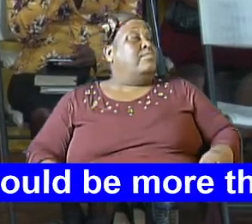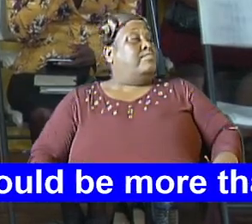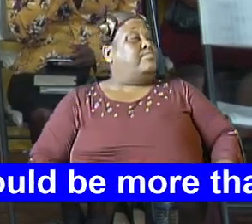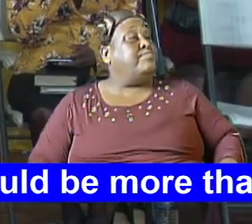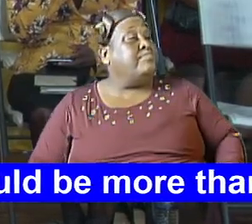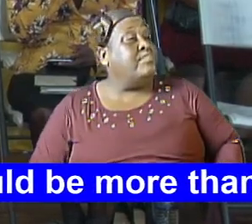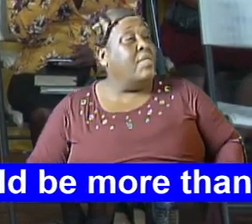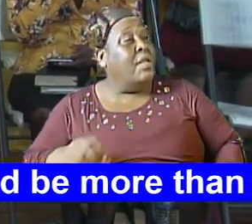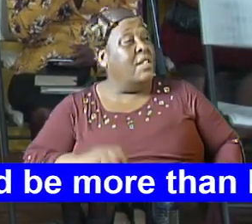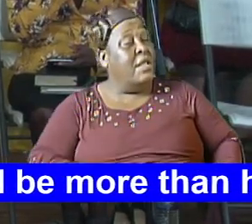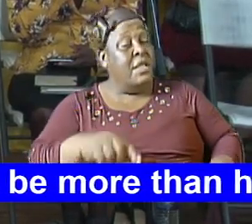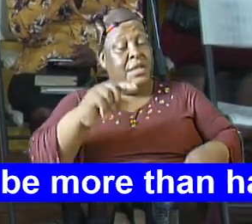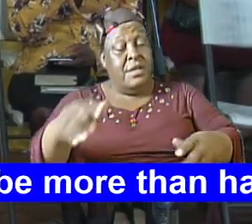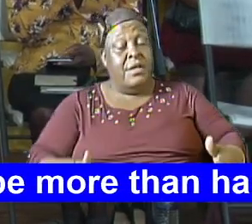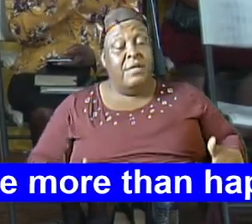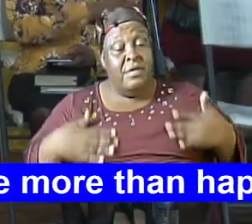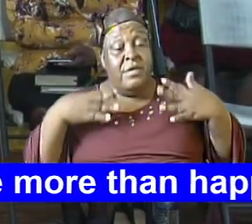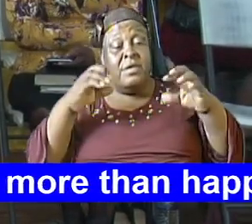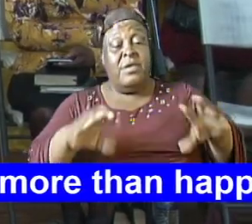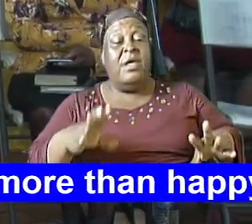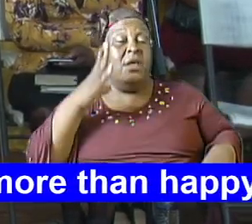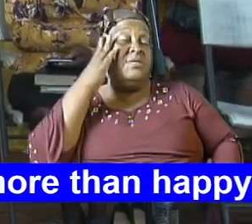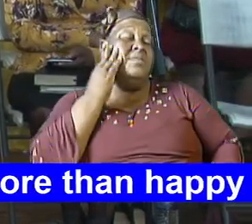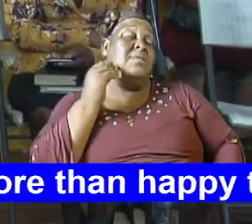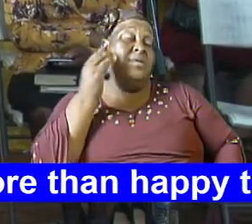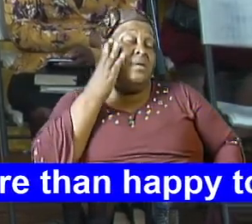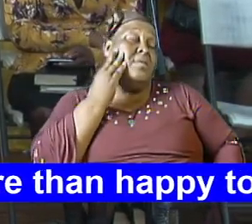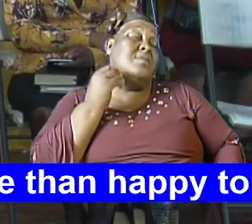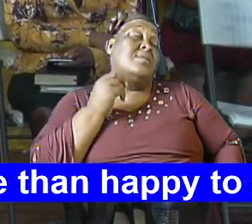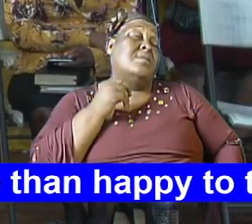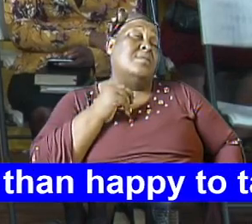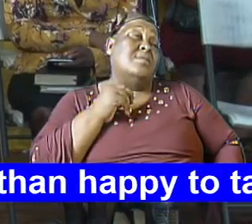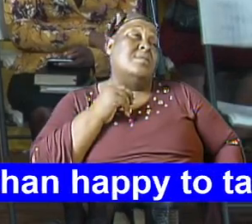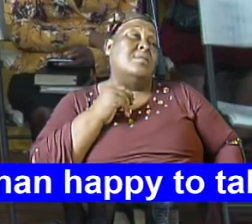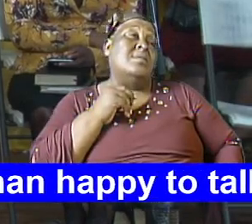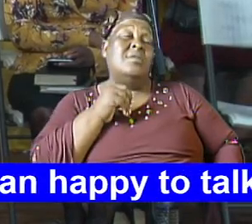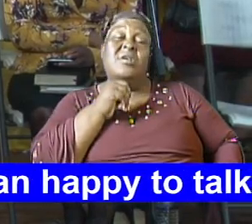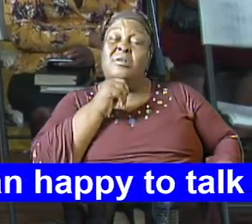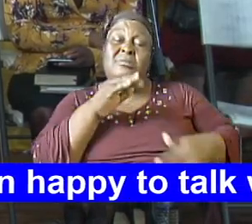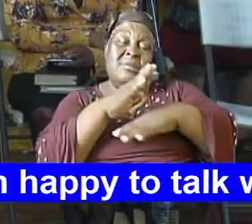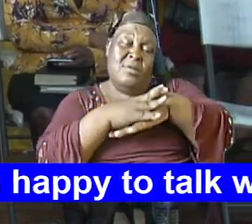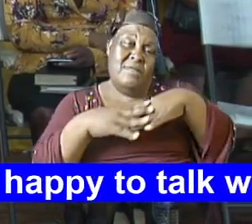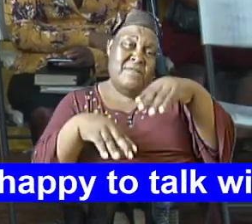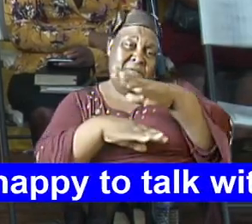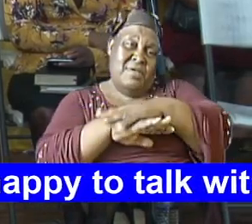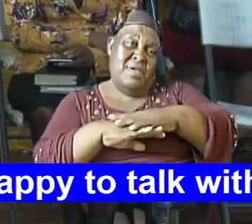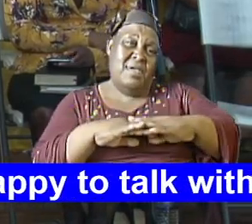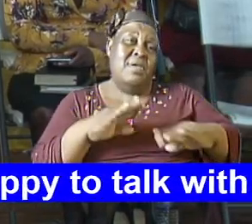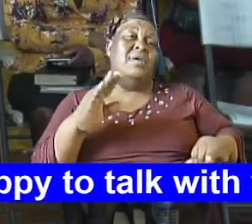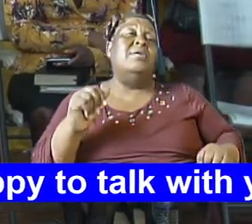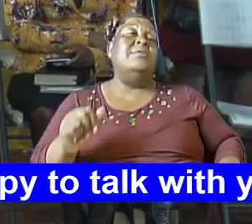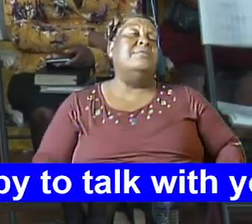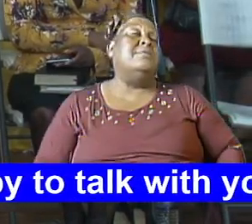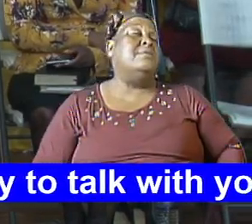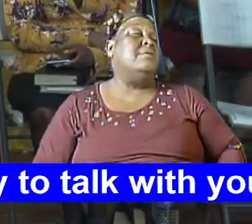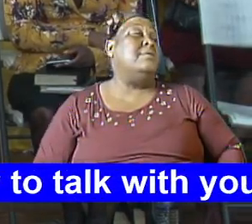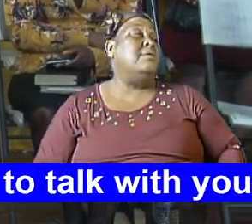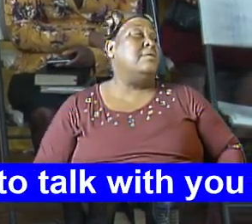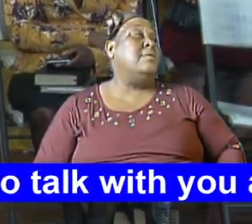this life, we can experience temporary discomforts, then eternal